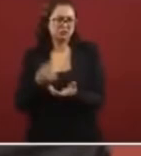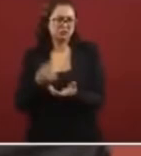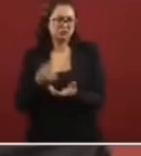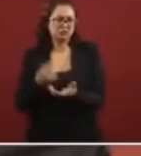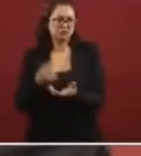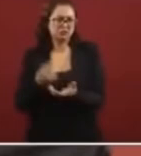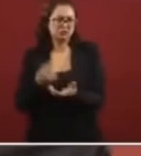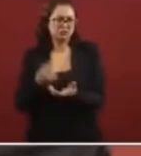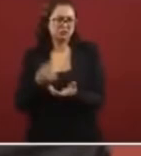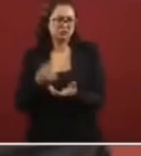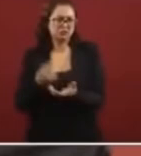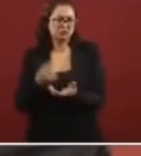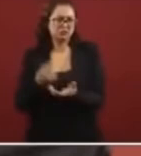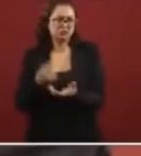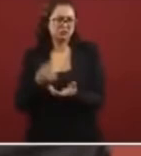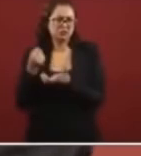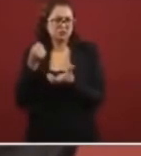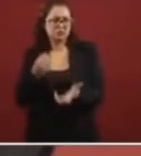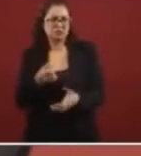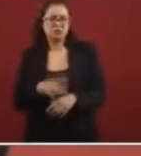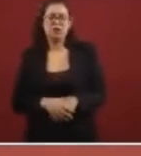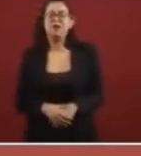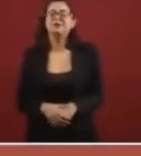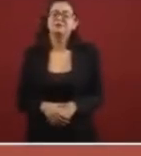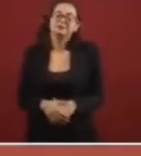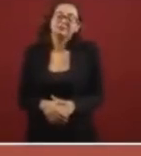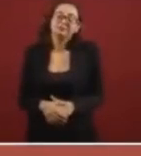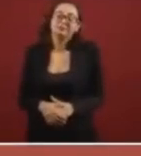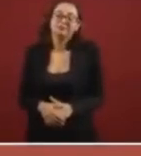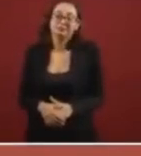like discovering warm water."